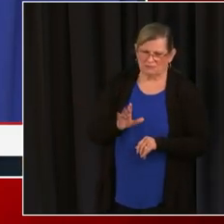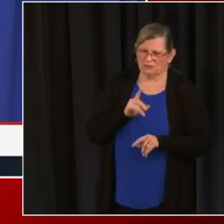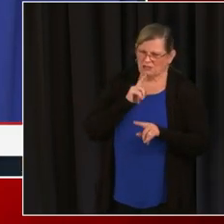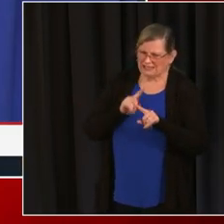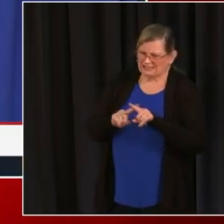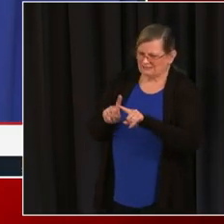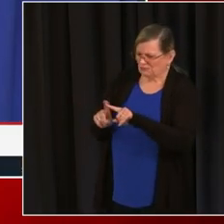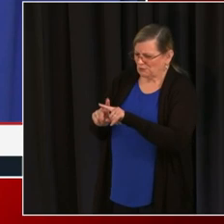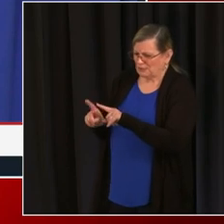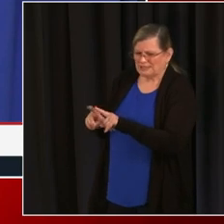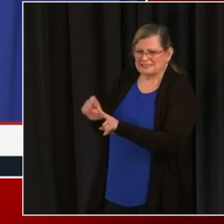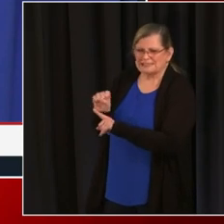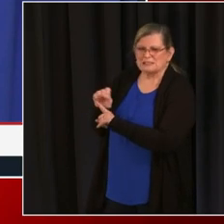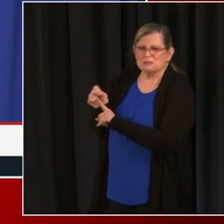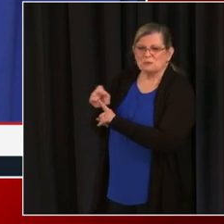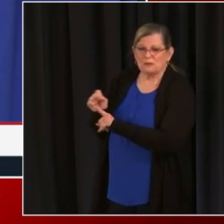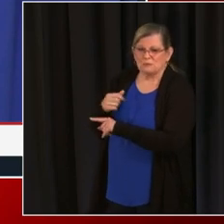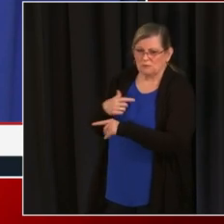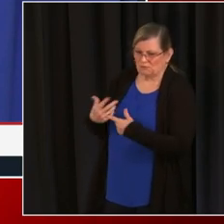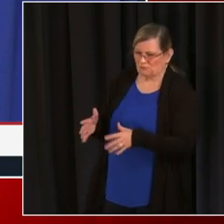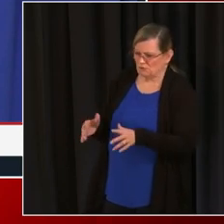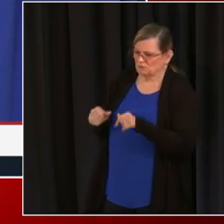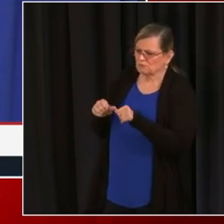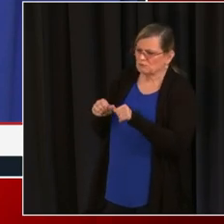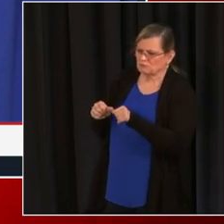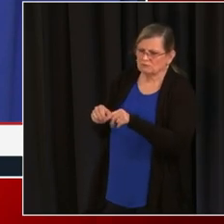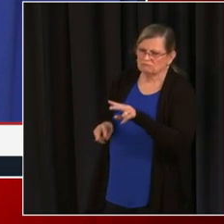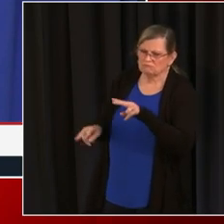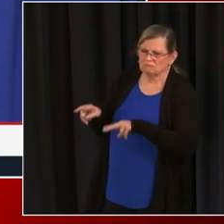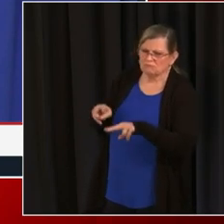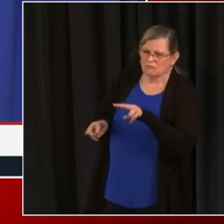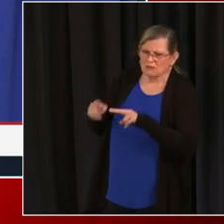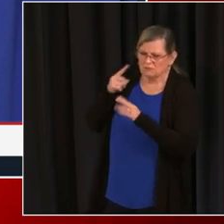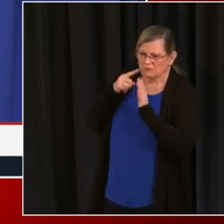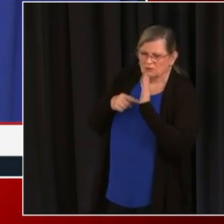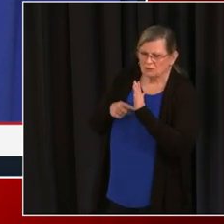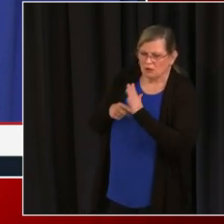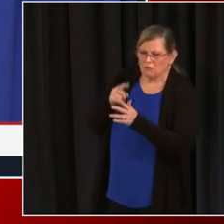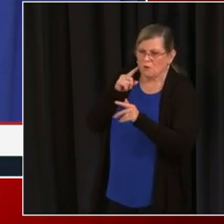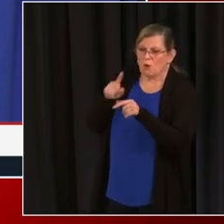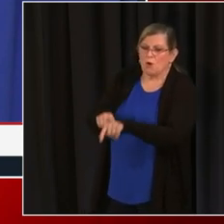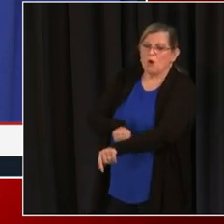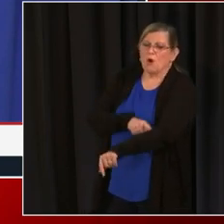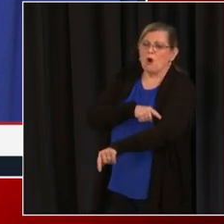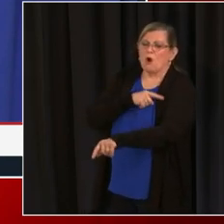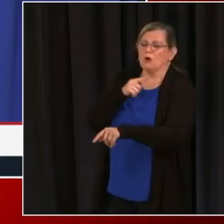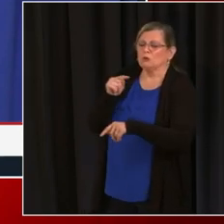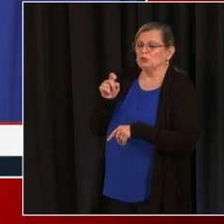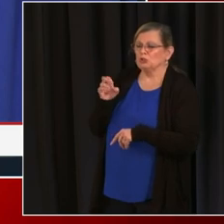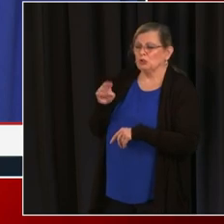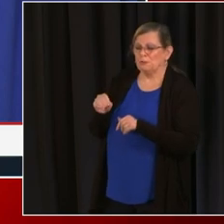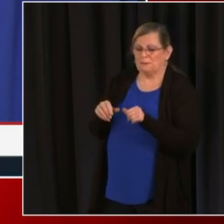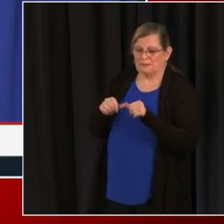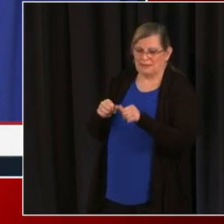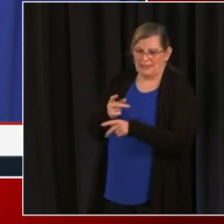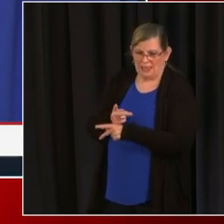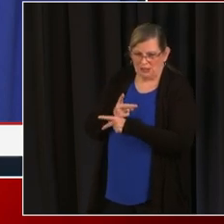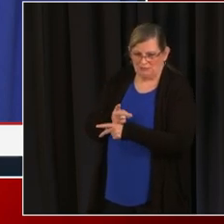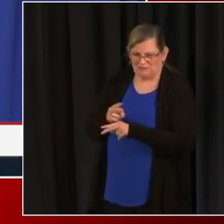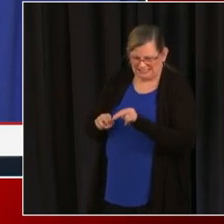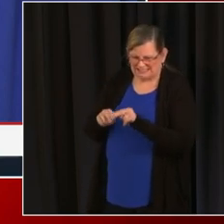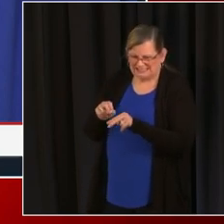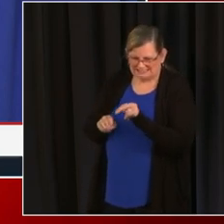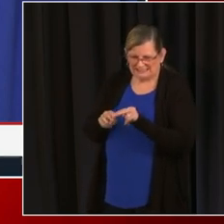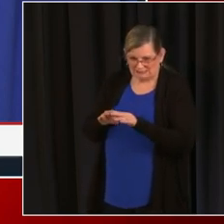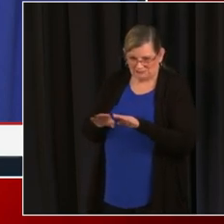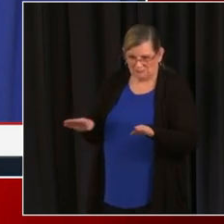different circumstances under which we have continued surveillance programs. For example, in our long-term care facilities, we continue to